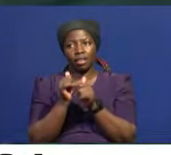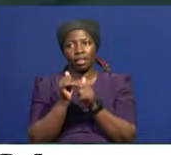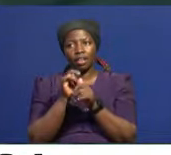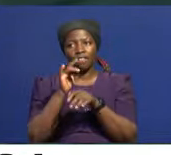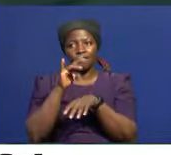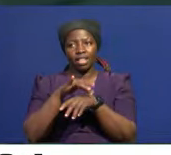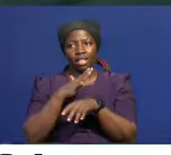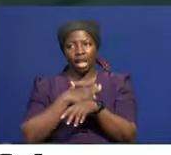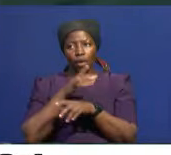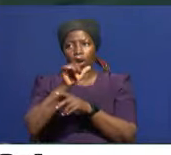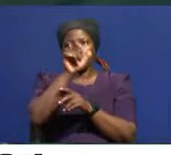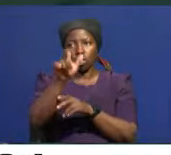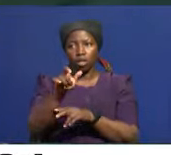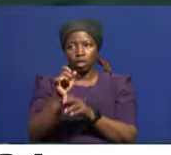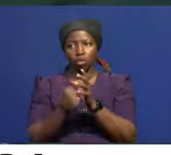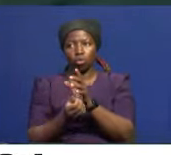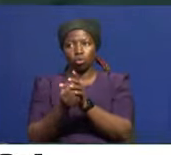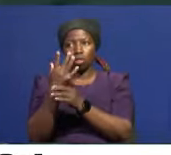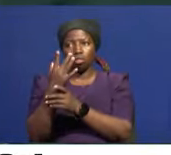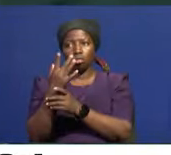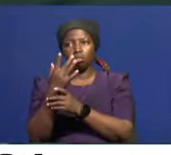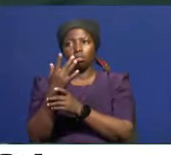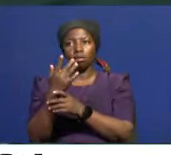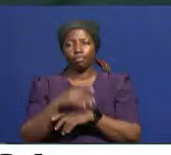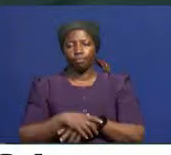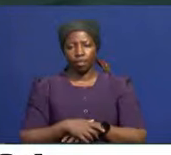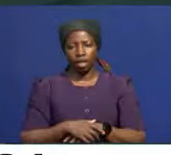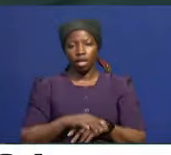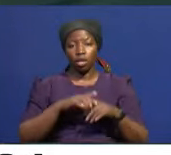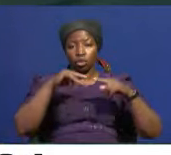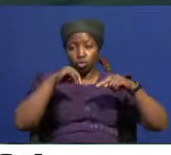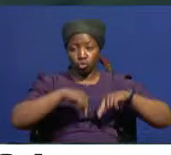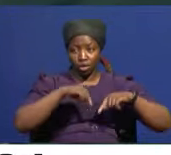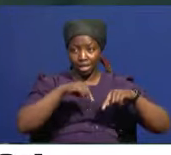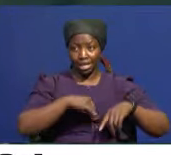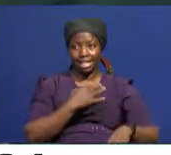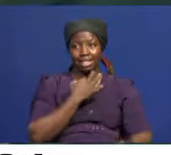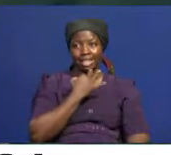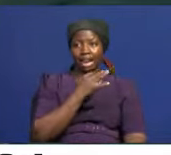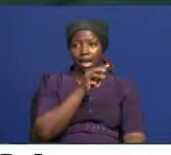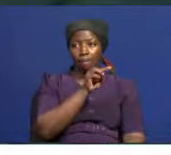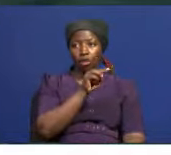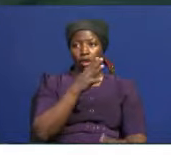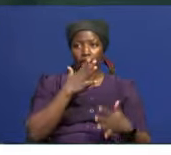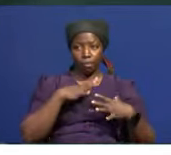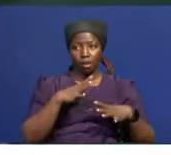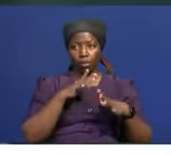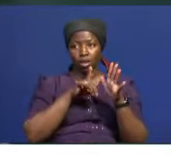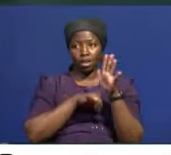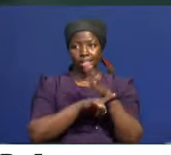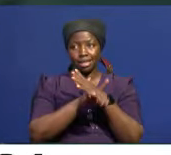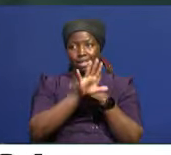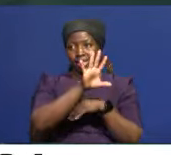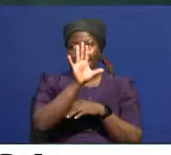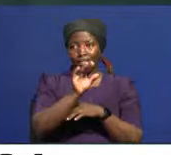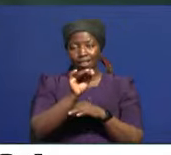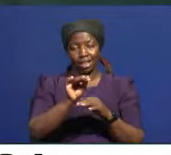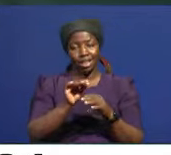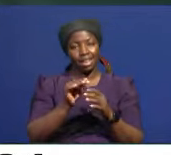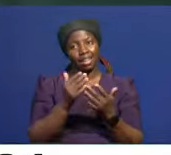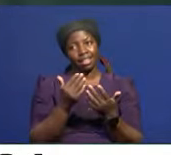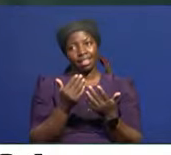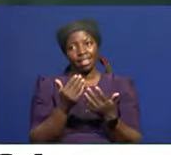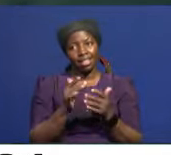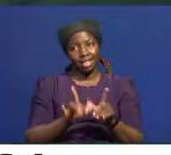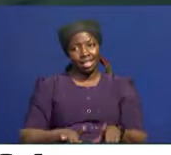growth prospects. Today, 300 million people across Africa live more than